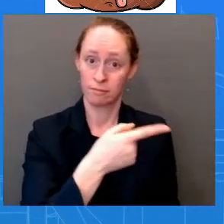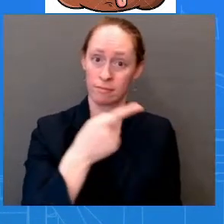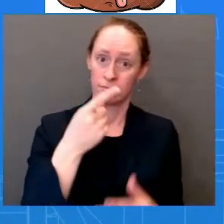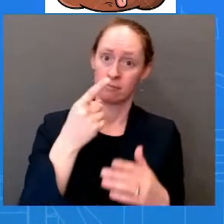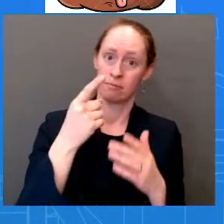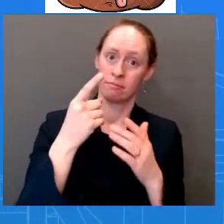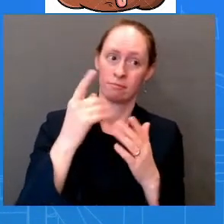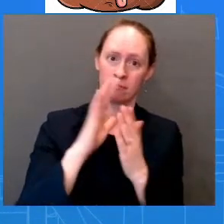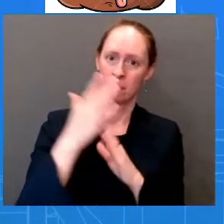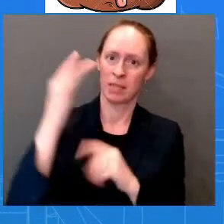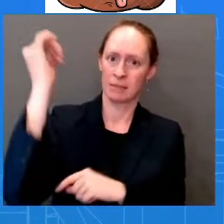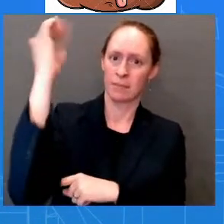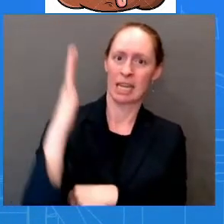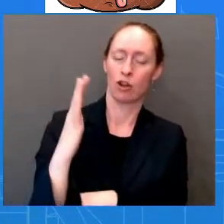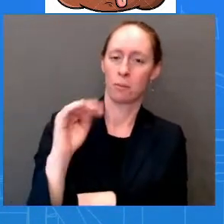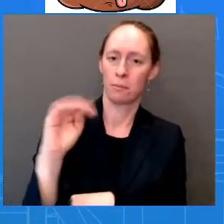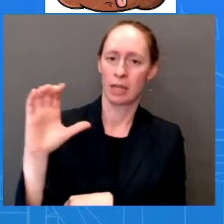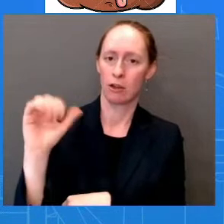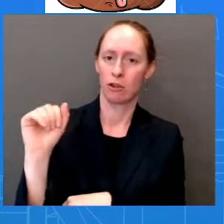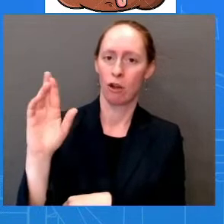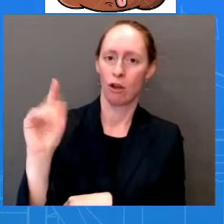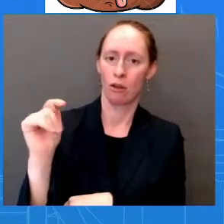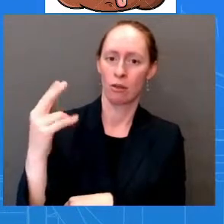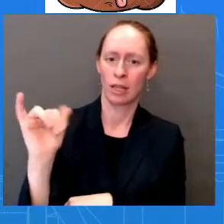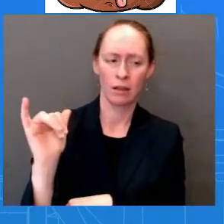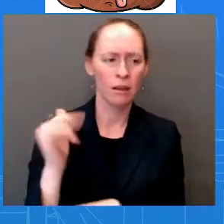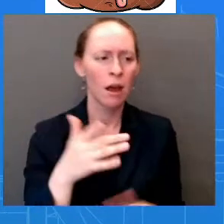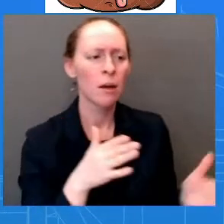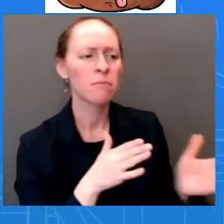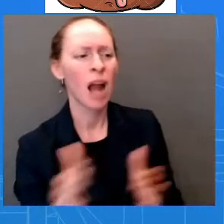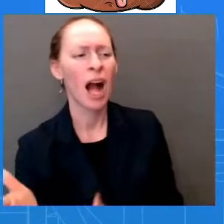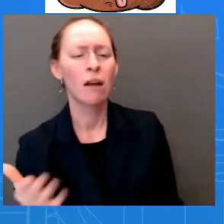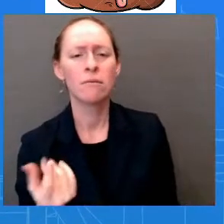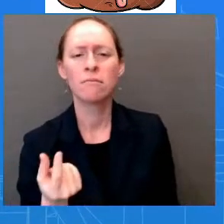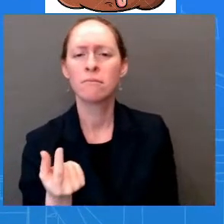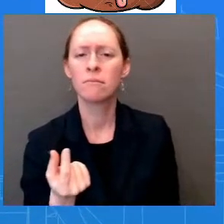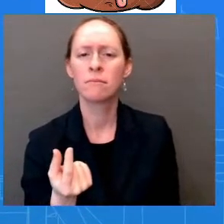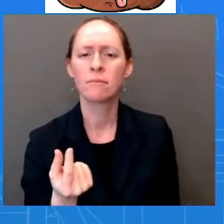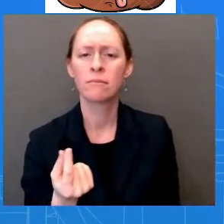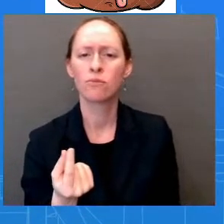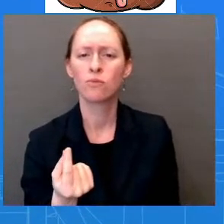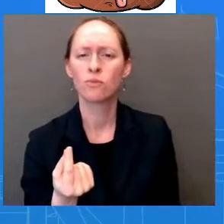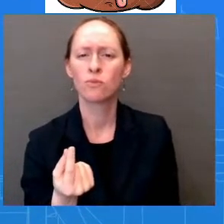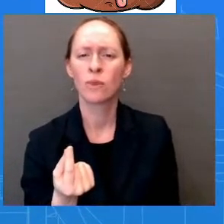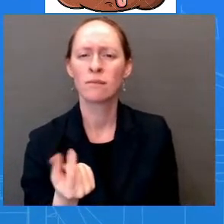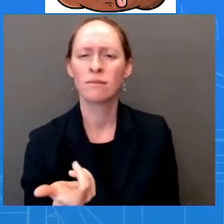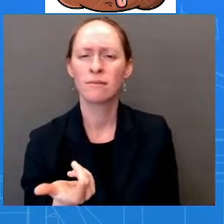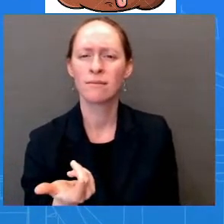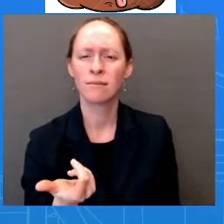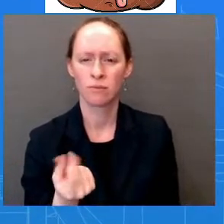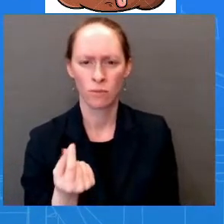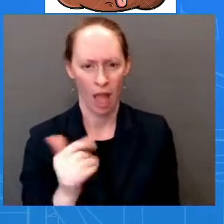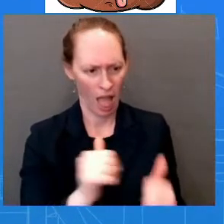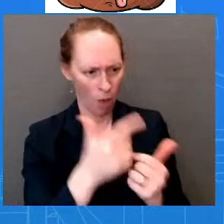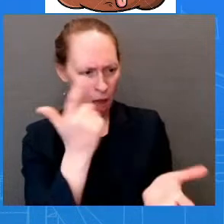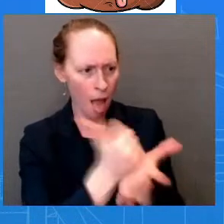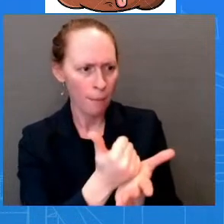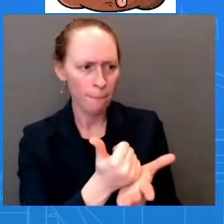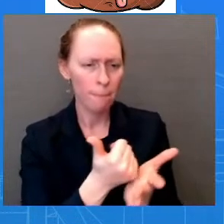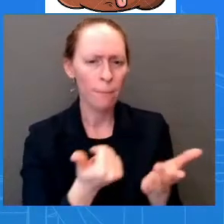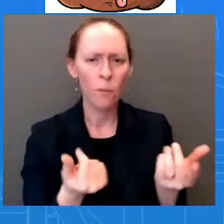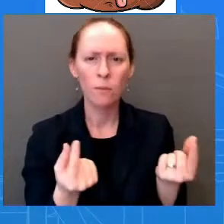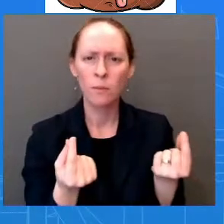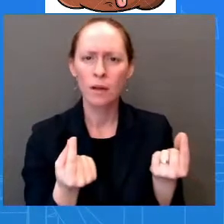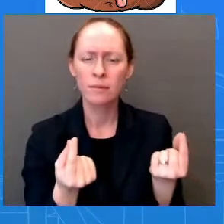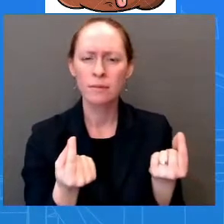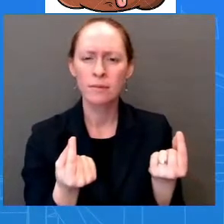what is his plan? What is he doing to help the situation that we're seeing? What is his plan? He goes down there and he